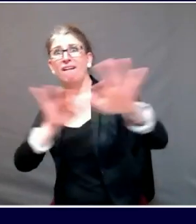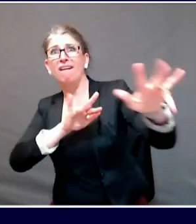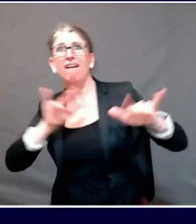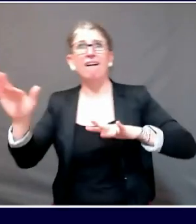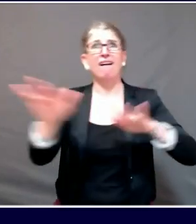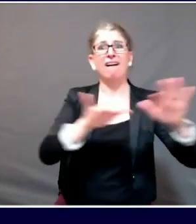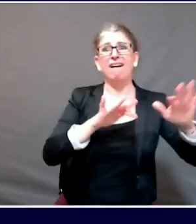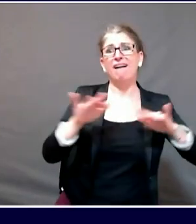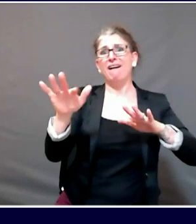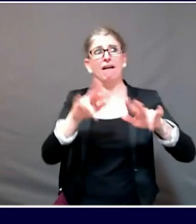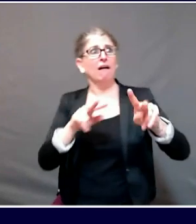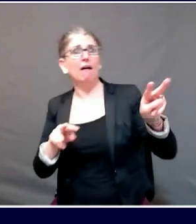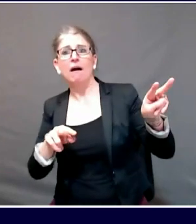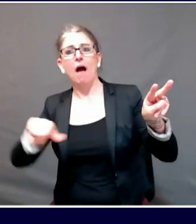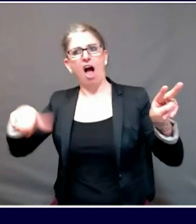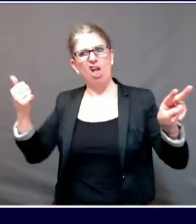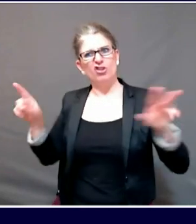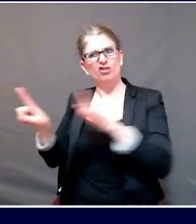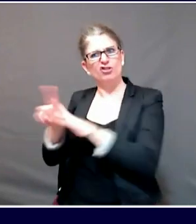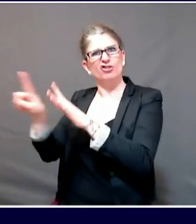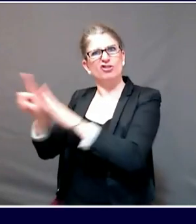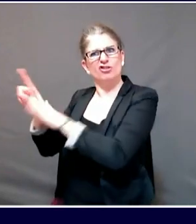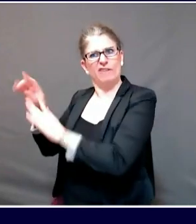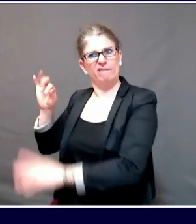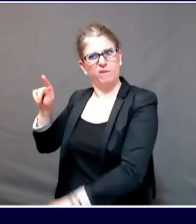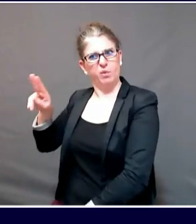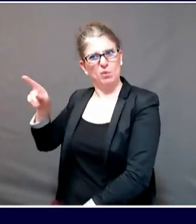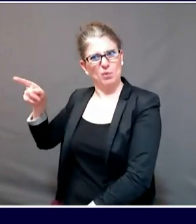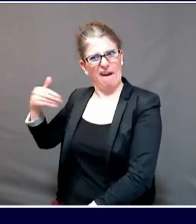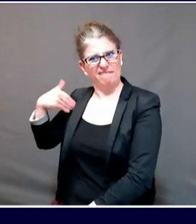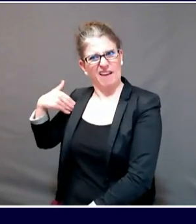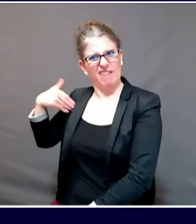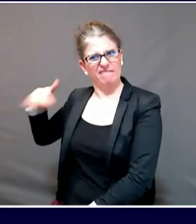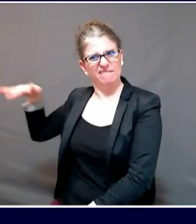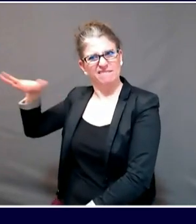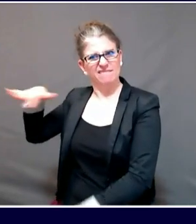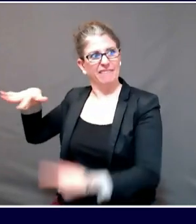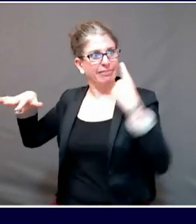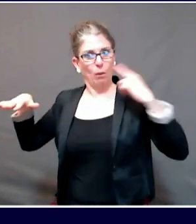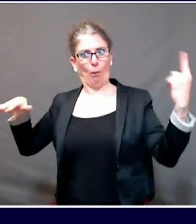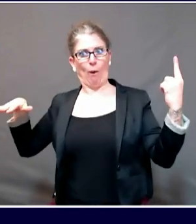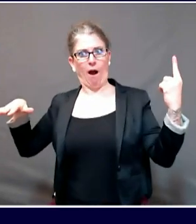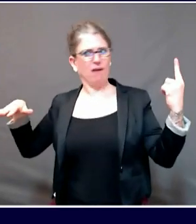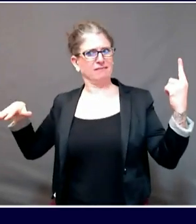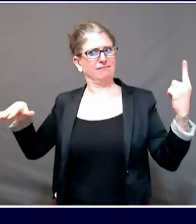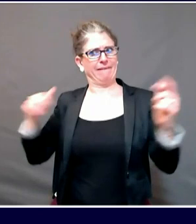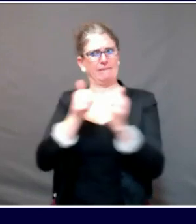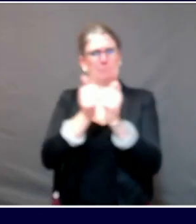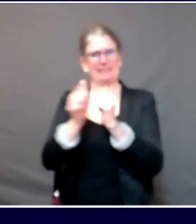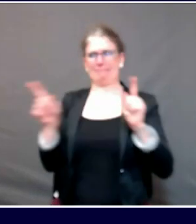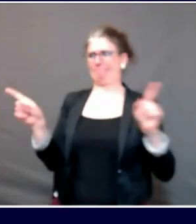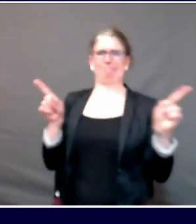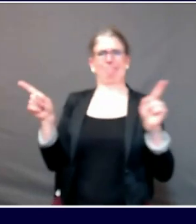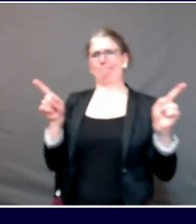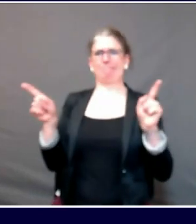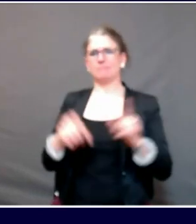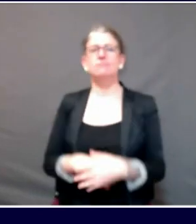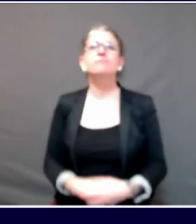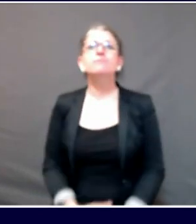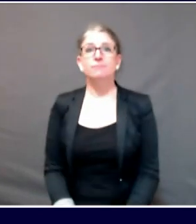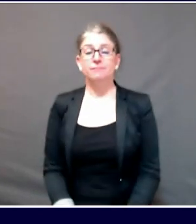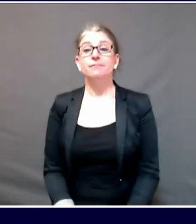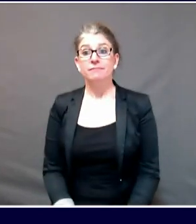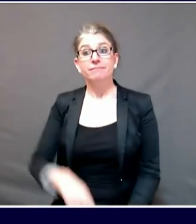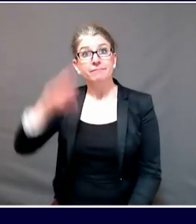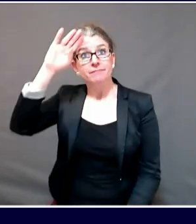mind, influenza is still out there. And the final thing that you can do today to take